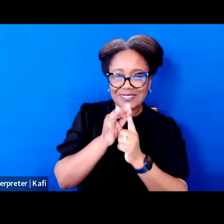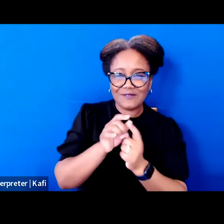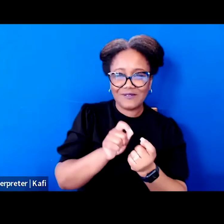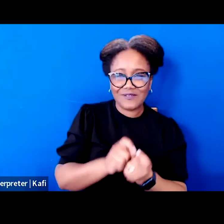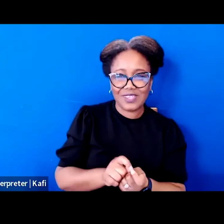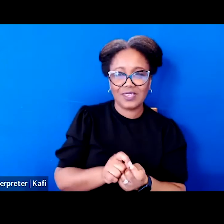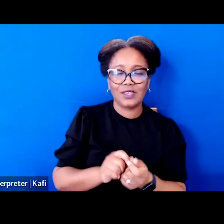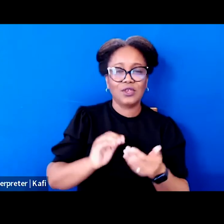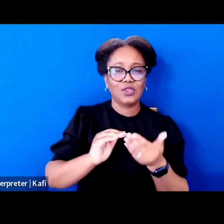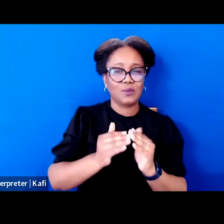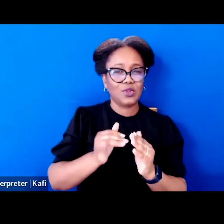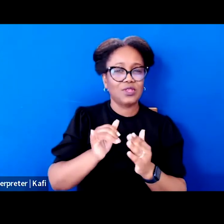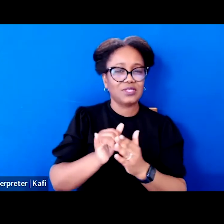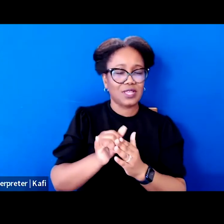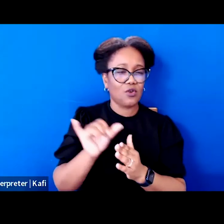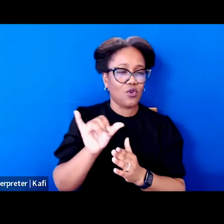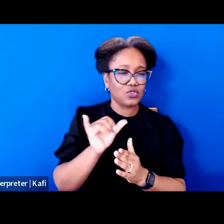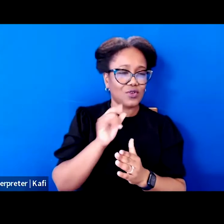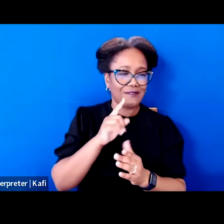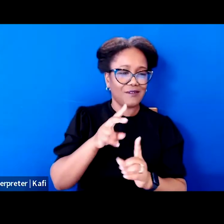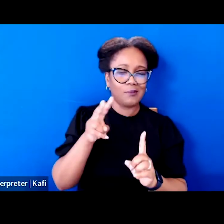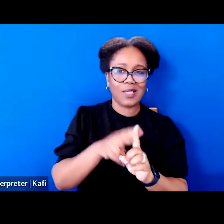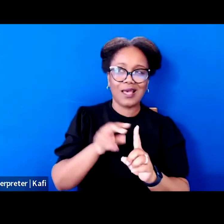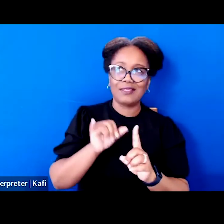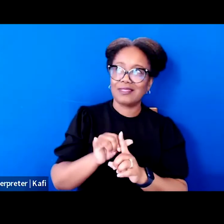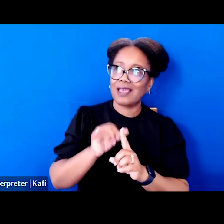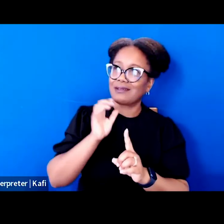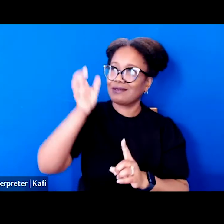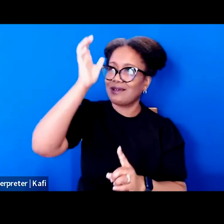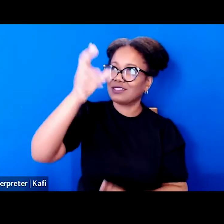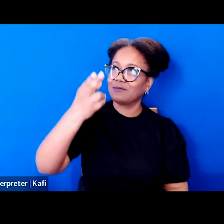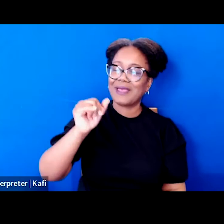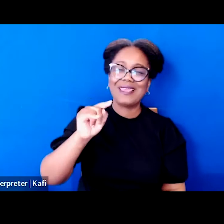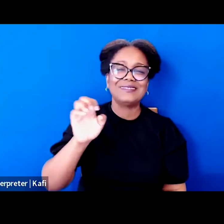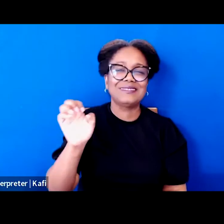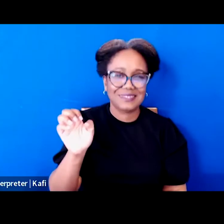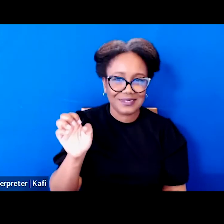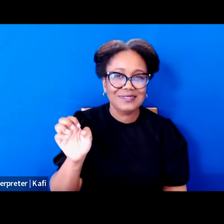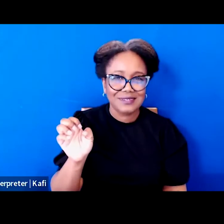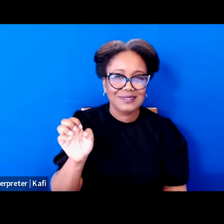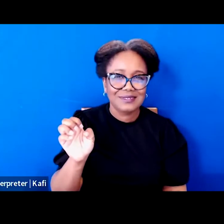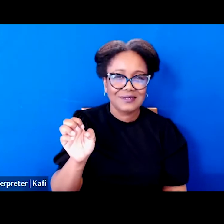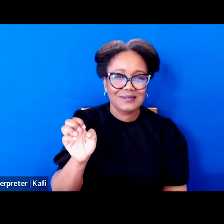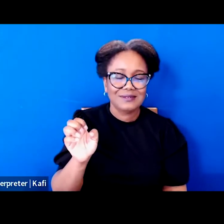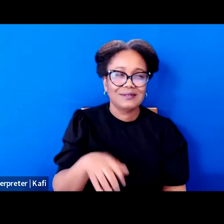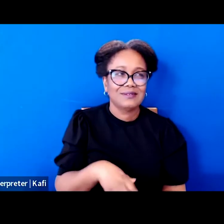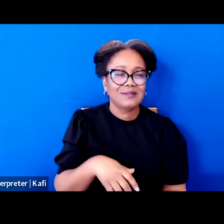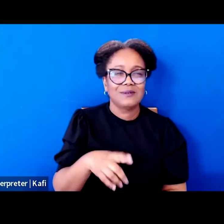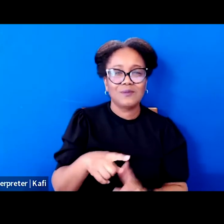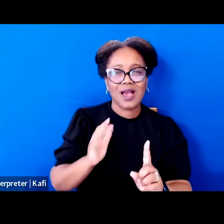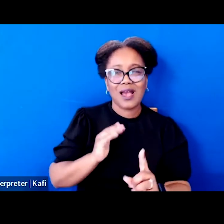that our communities are experiencing different forms of violence. In the media, what you see